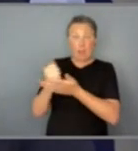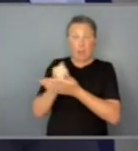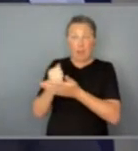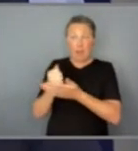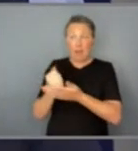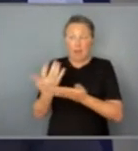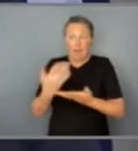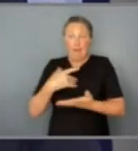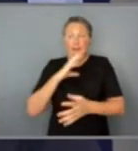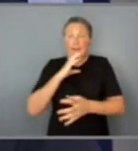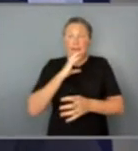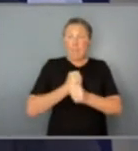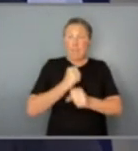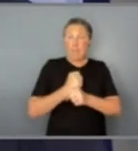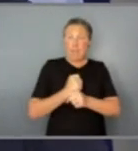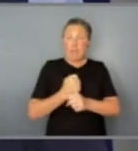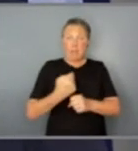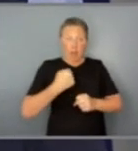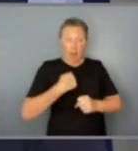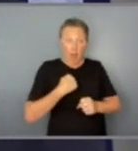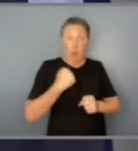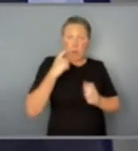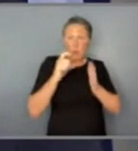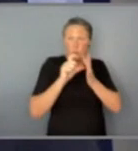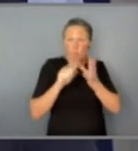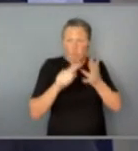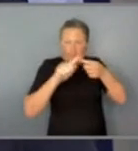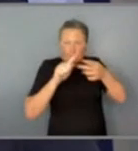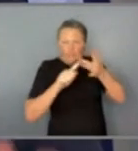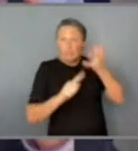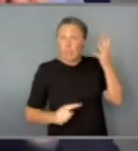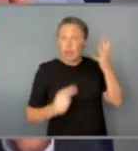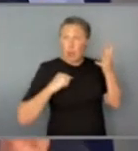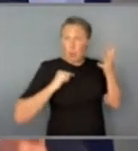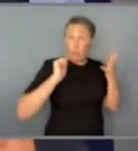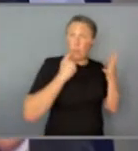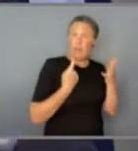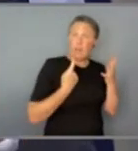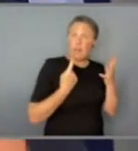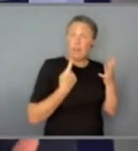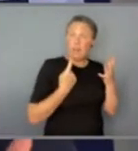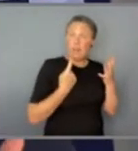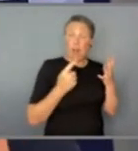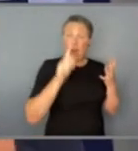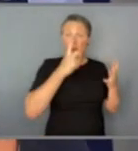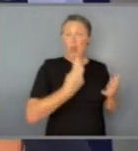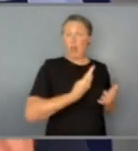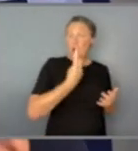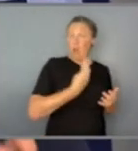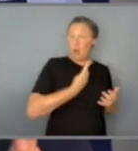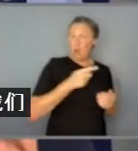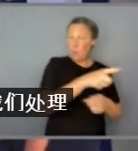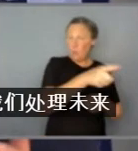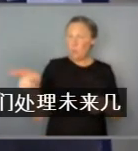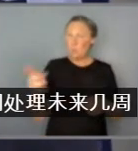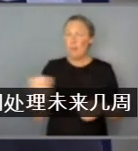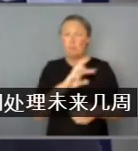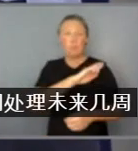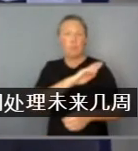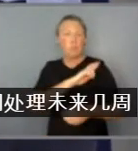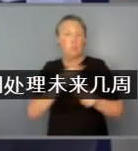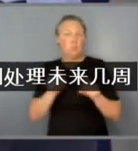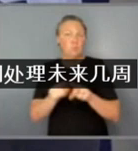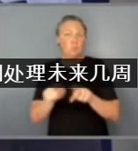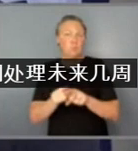are taking action, and we will take action as a Commonwealth government, but also individuals and communities need to take action as